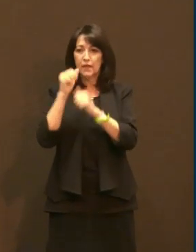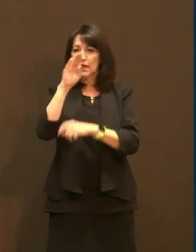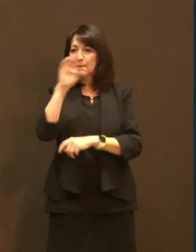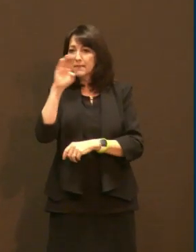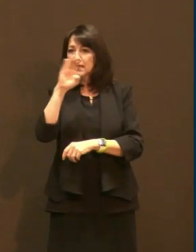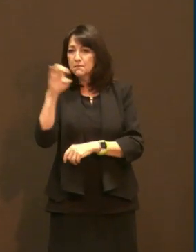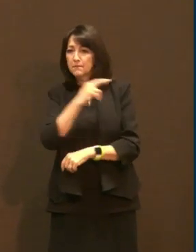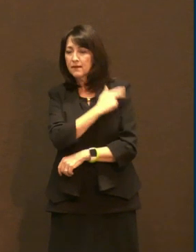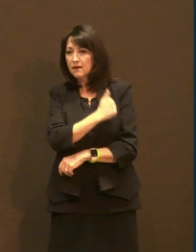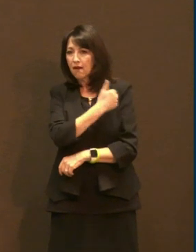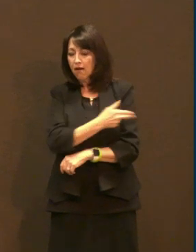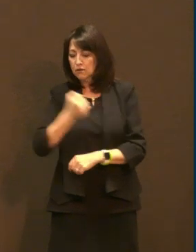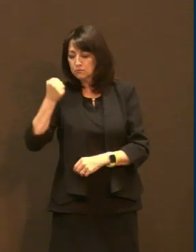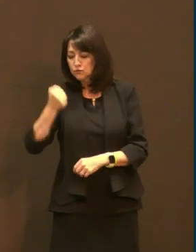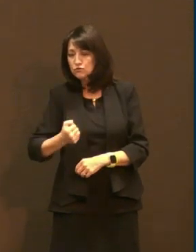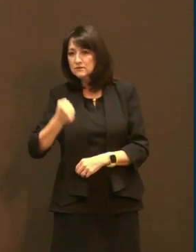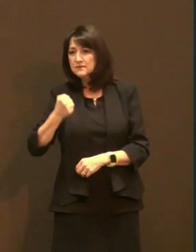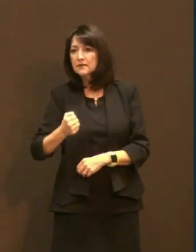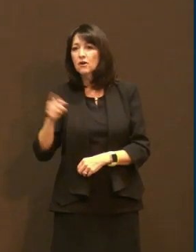Hospital with testing sites there